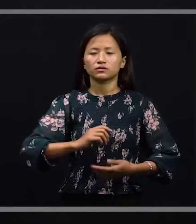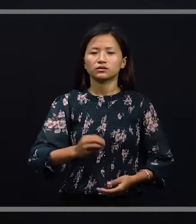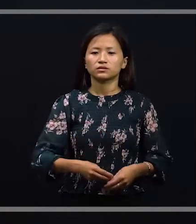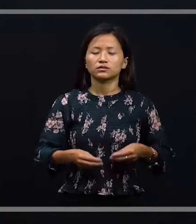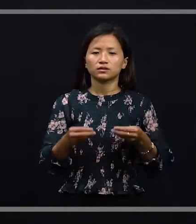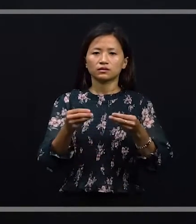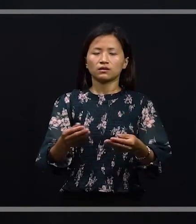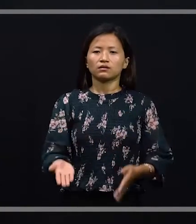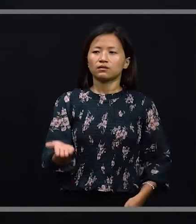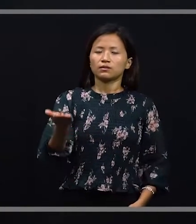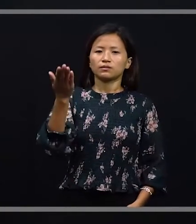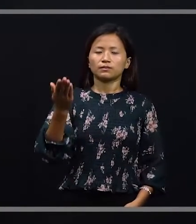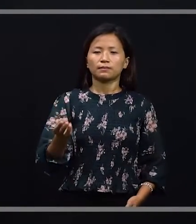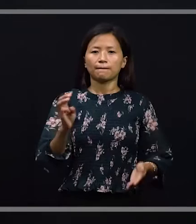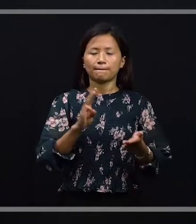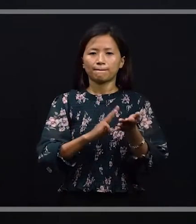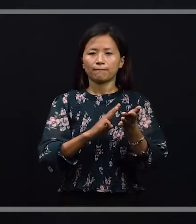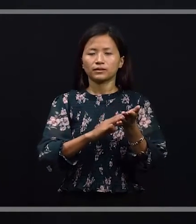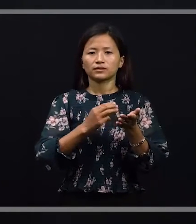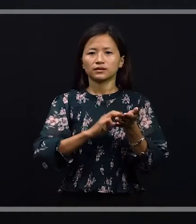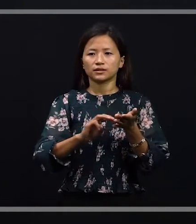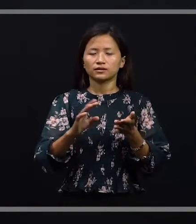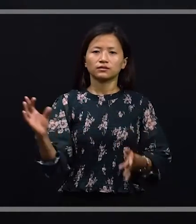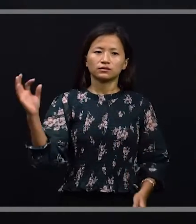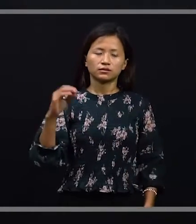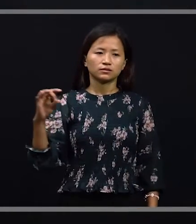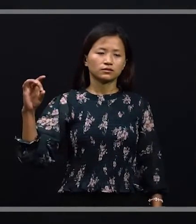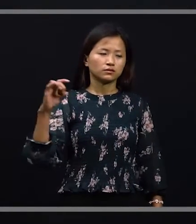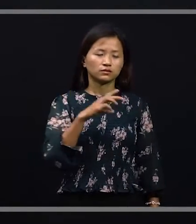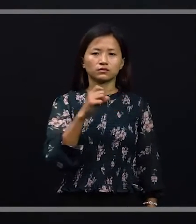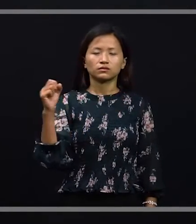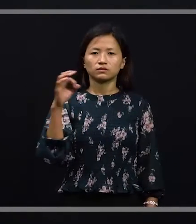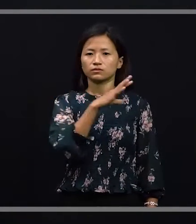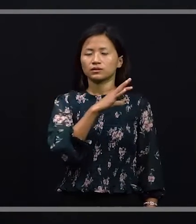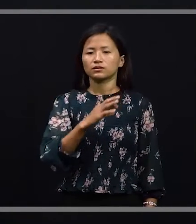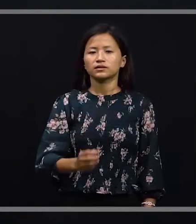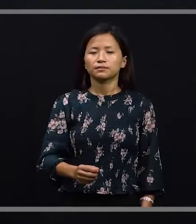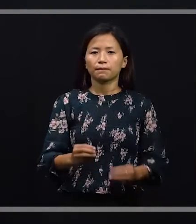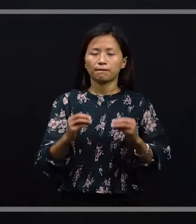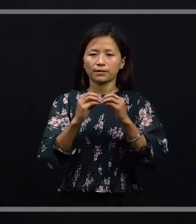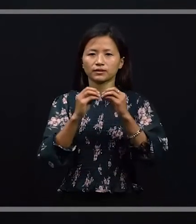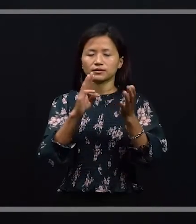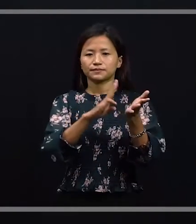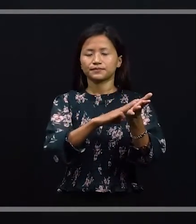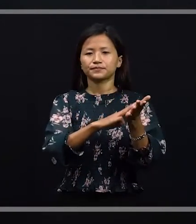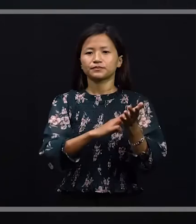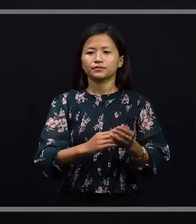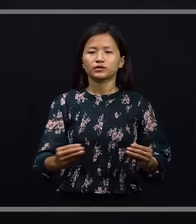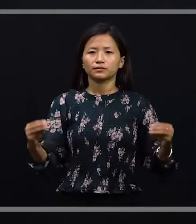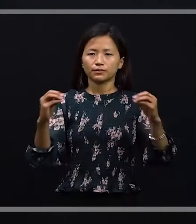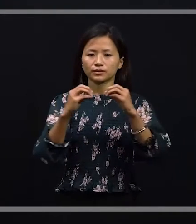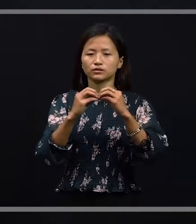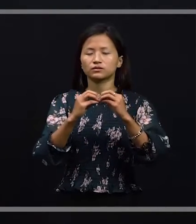inhuman against these lowest caste people in the society. Okay, then he also, like the Raja Ram Mohan Roy and Ishwar